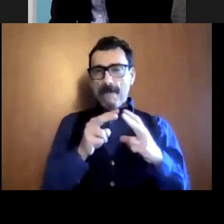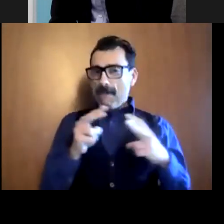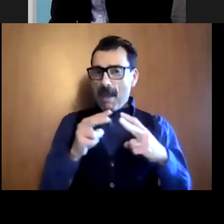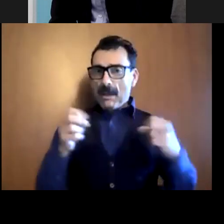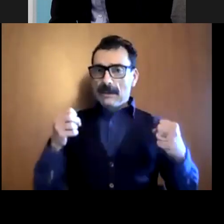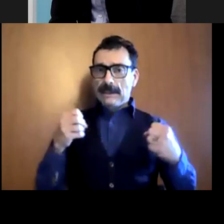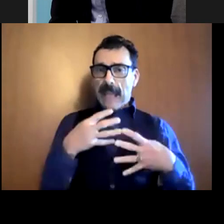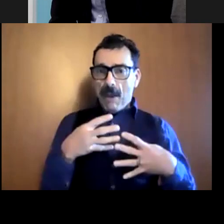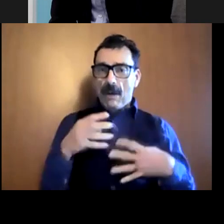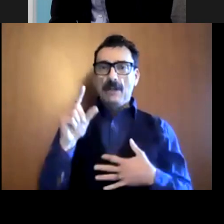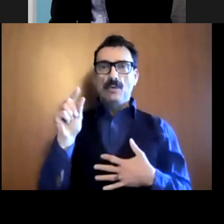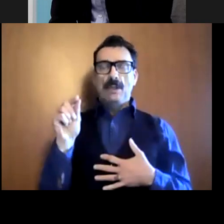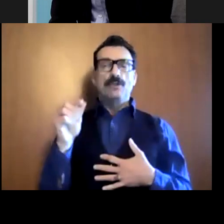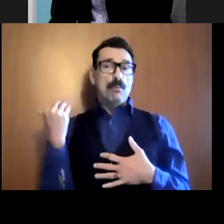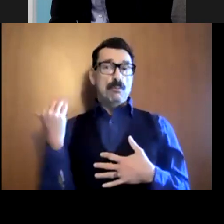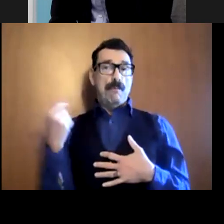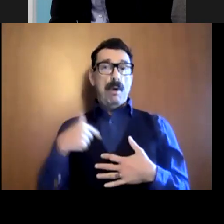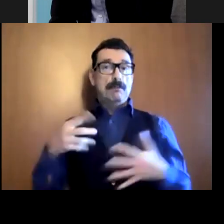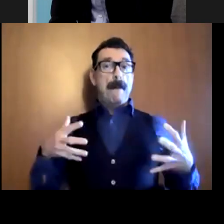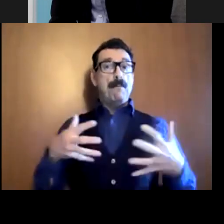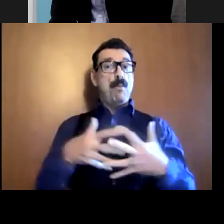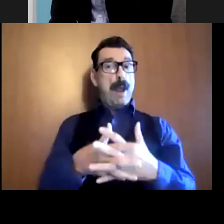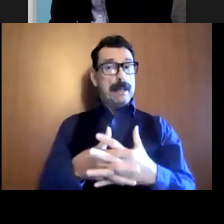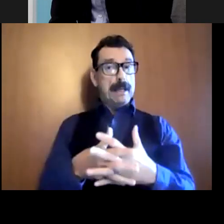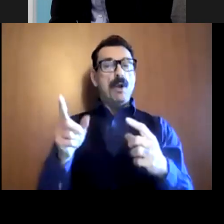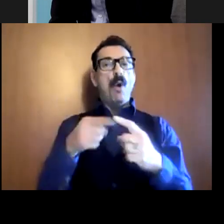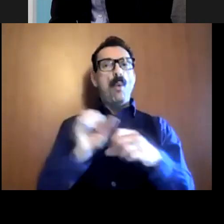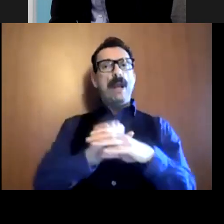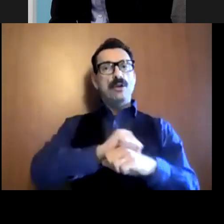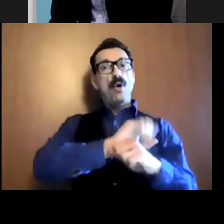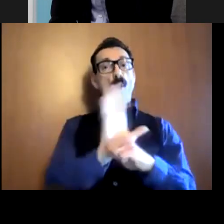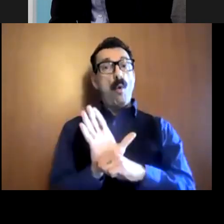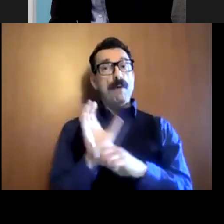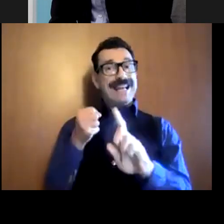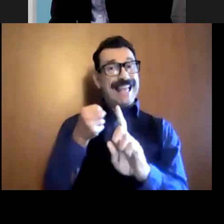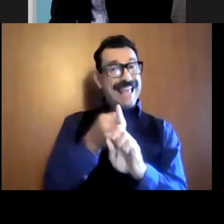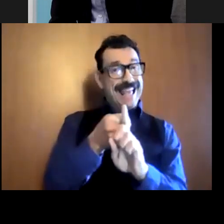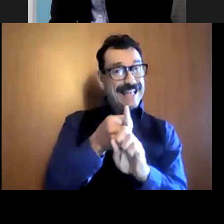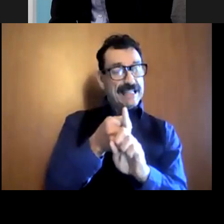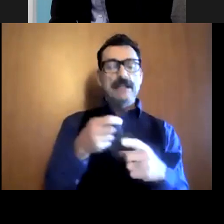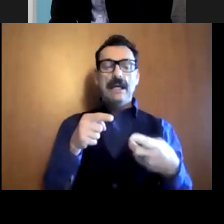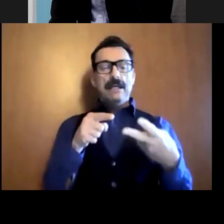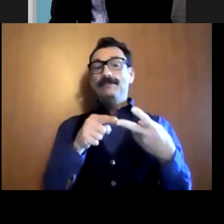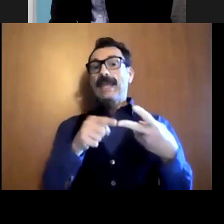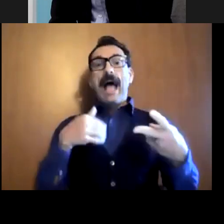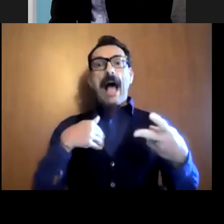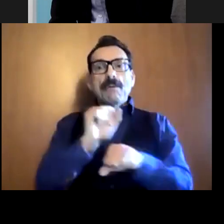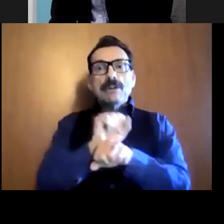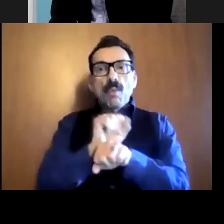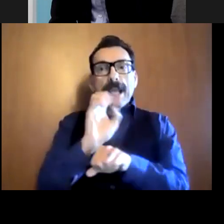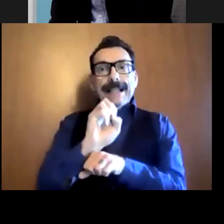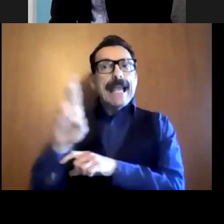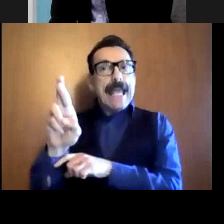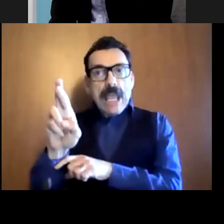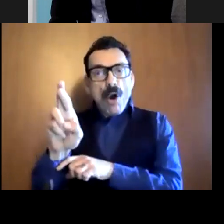was heavily pregnant when the pandemic hit. I worked in the ER on the front lines through the first wave when a vaccine was